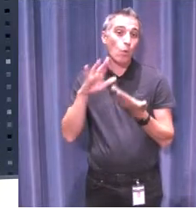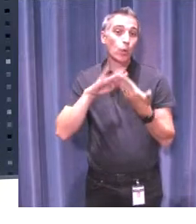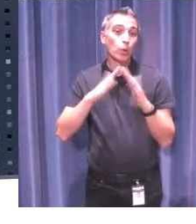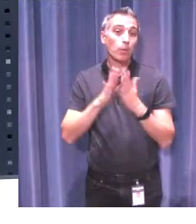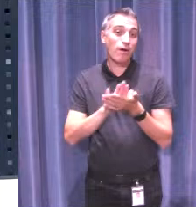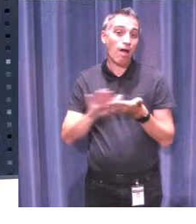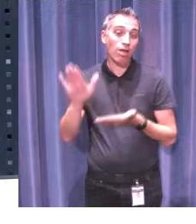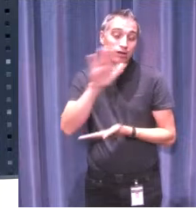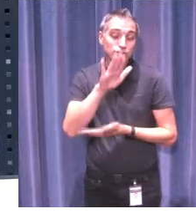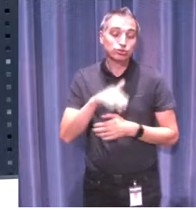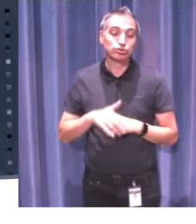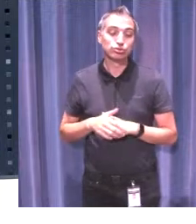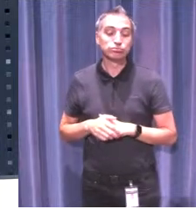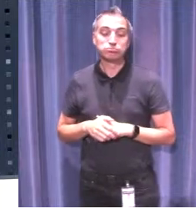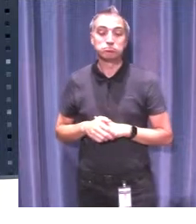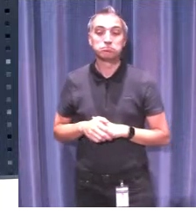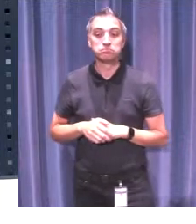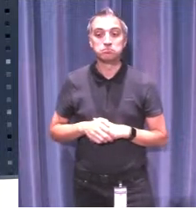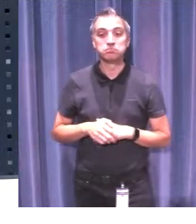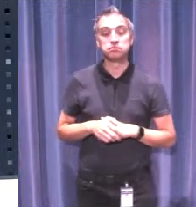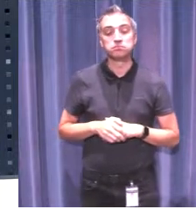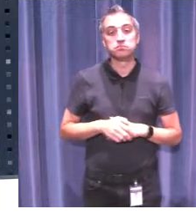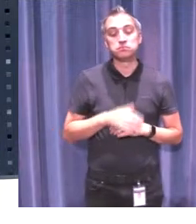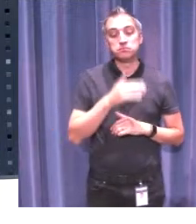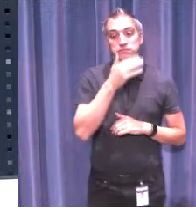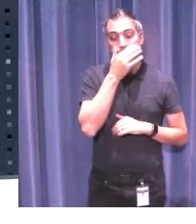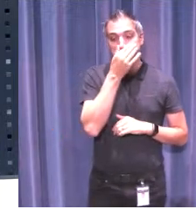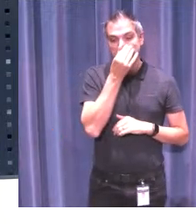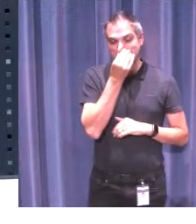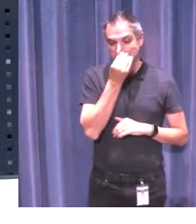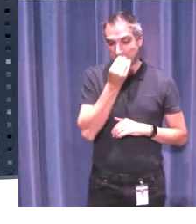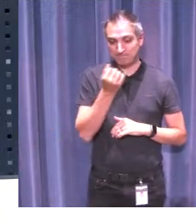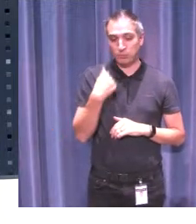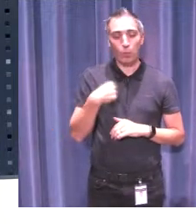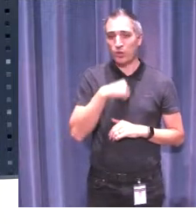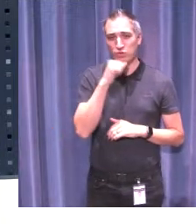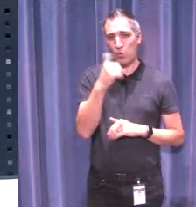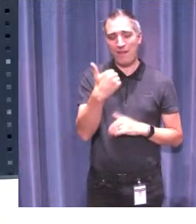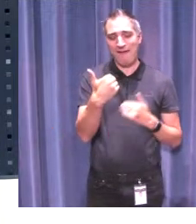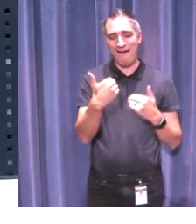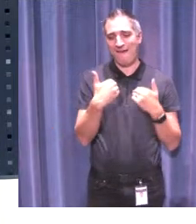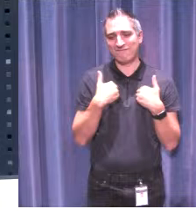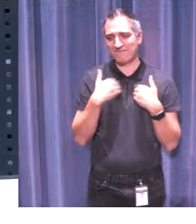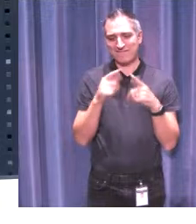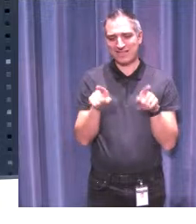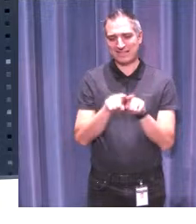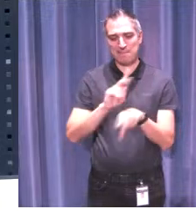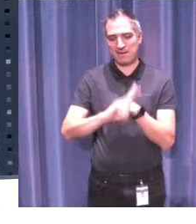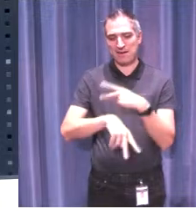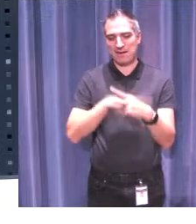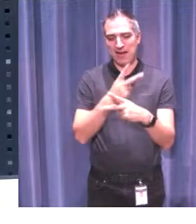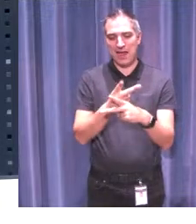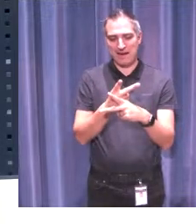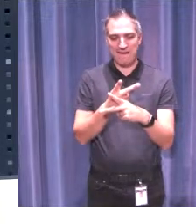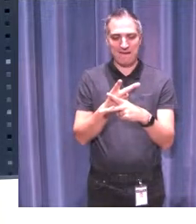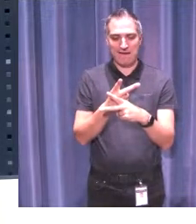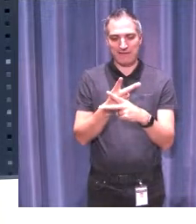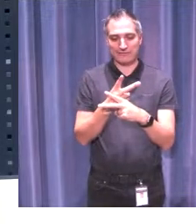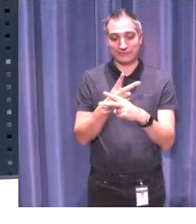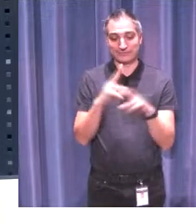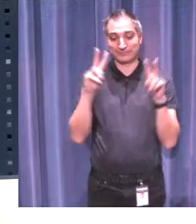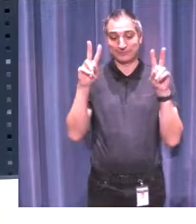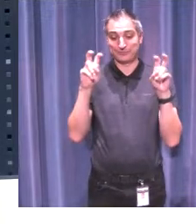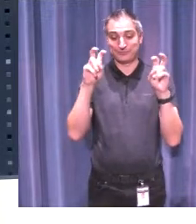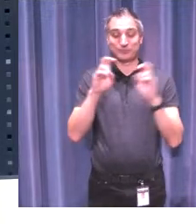college, is that we don't have the same kind of base, if you will,